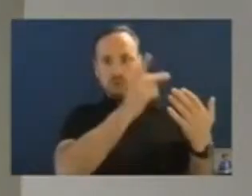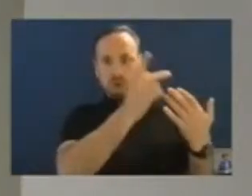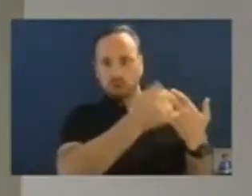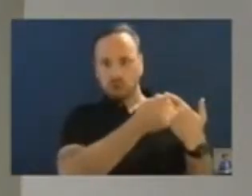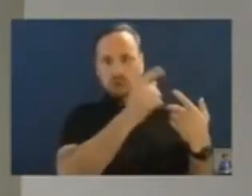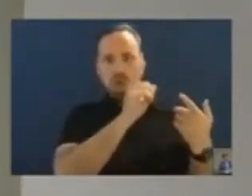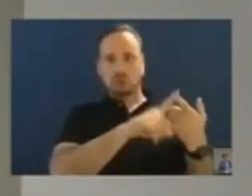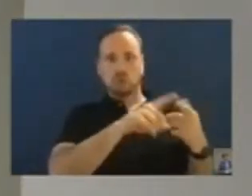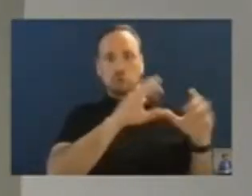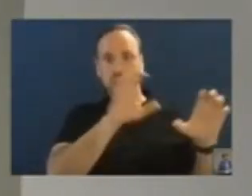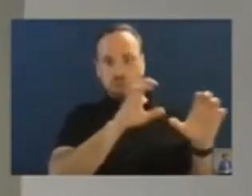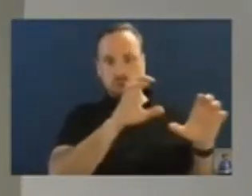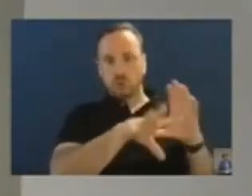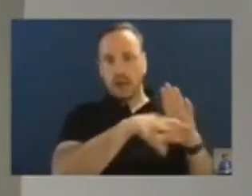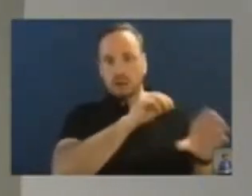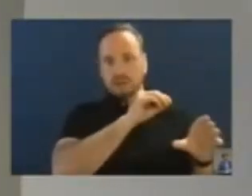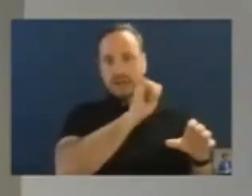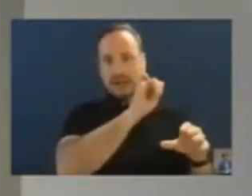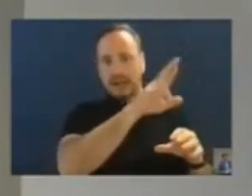these facilities?